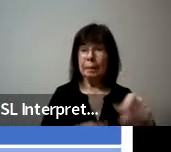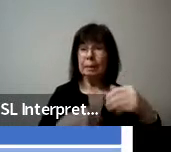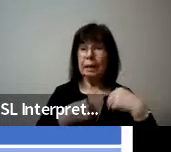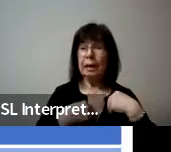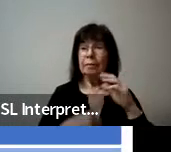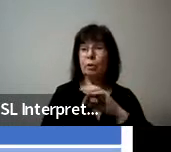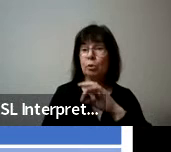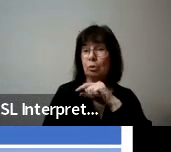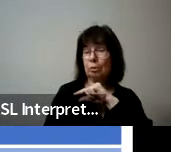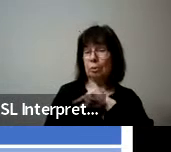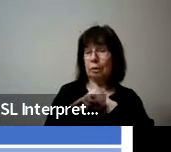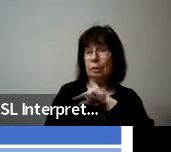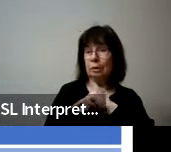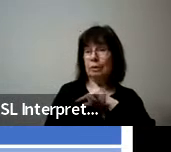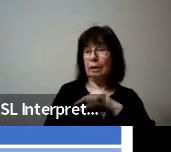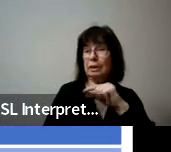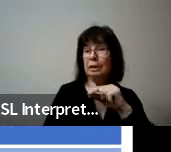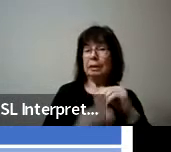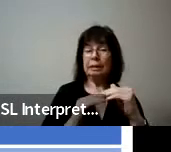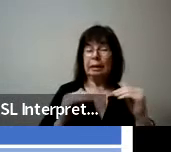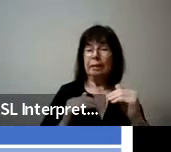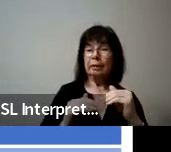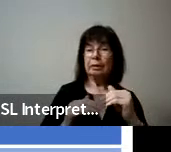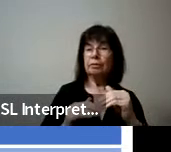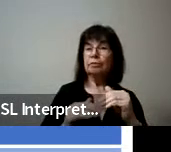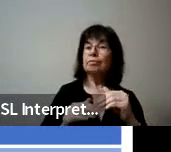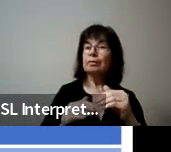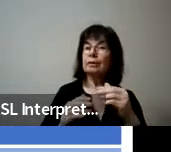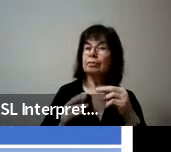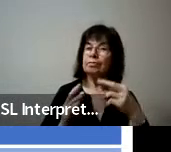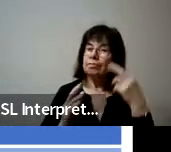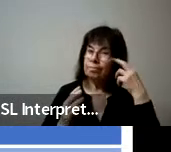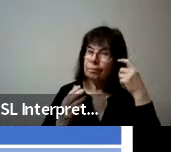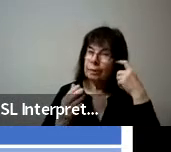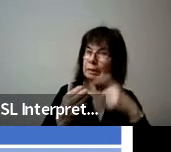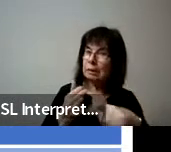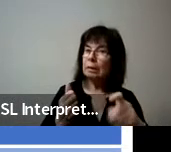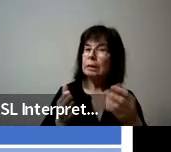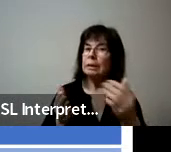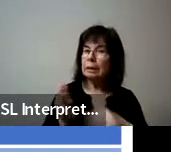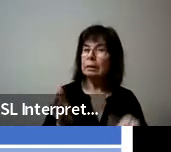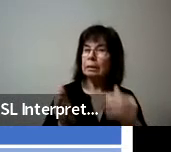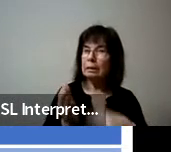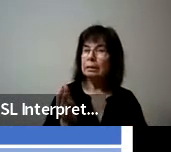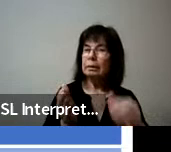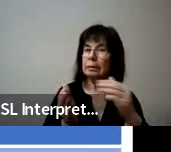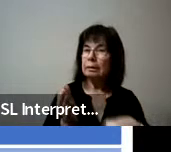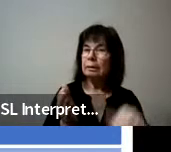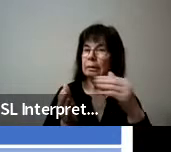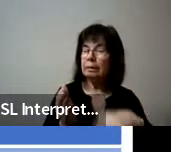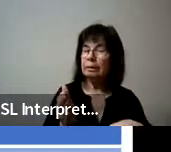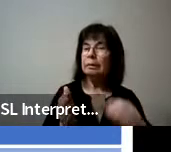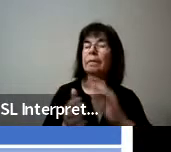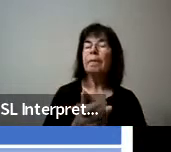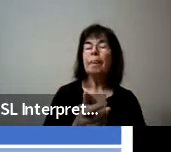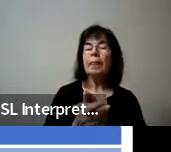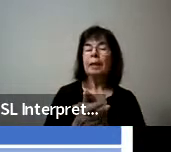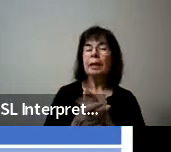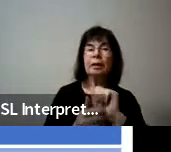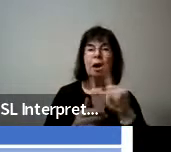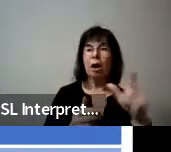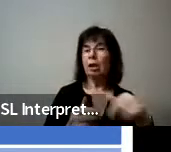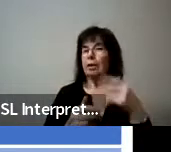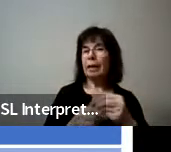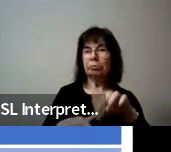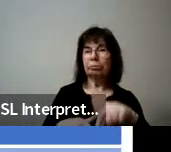eligibility status recertified on a regular basis. And all of those recertification procedures were suspended during